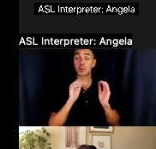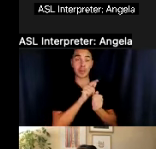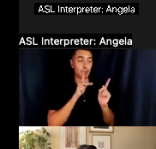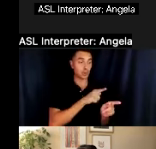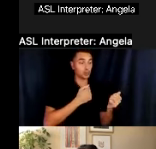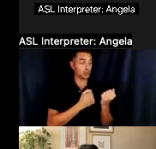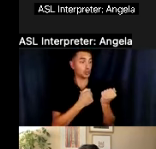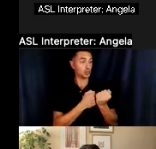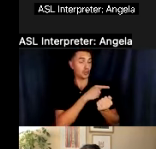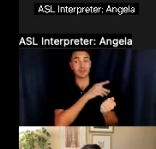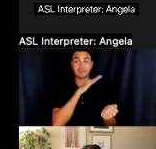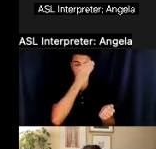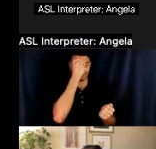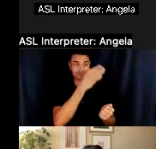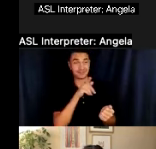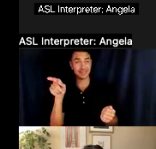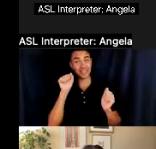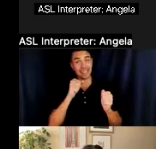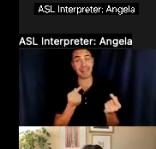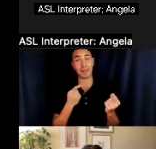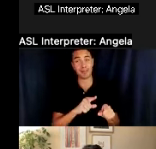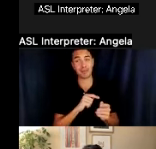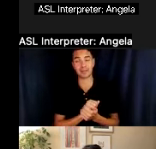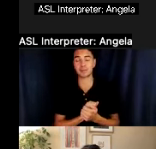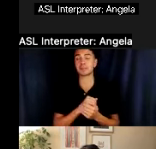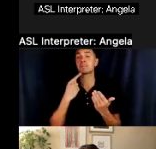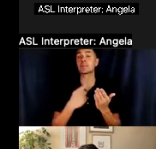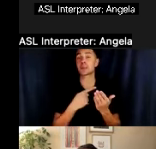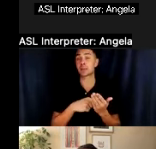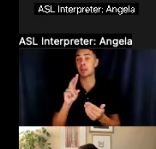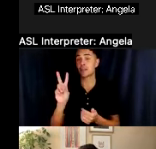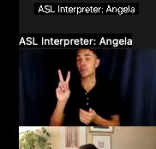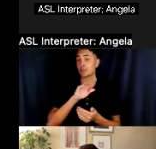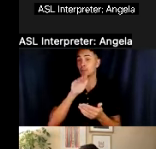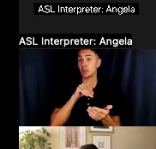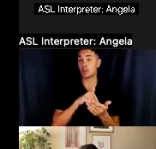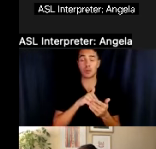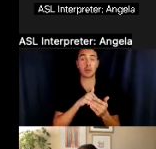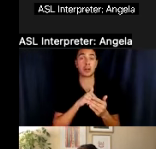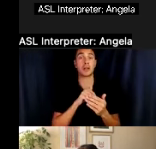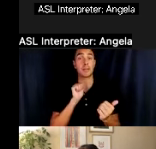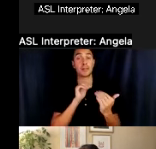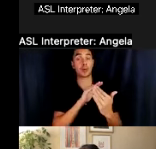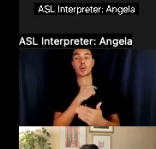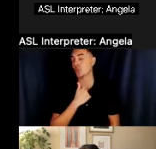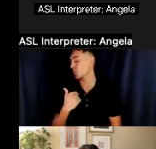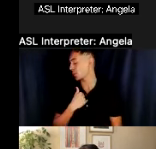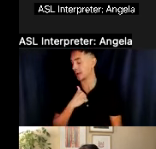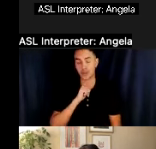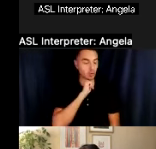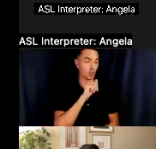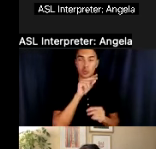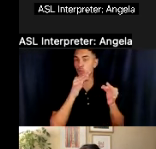serving. Of course, in a victim-centered approach, we do not pass judgment. We